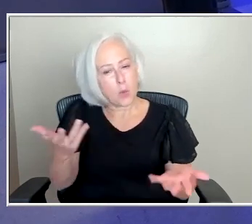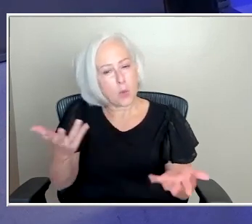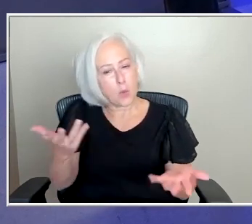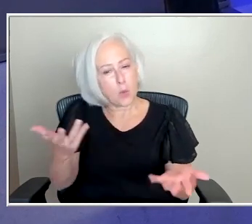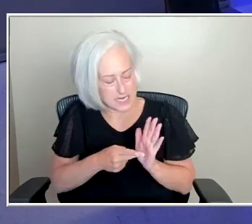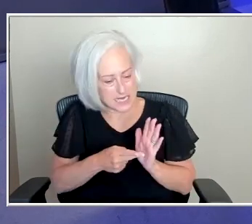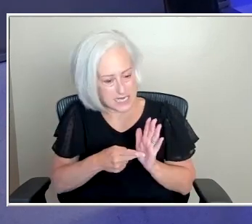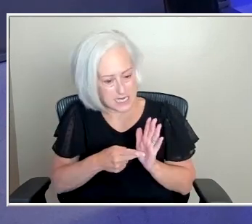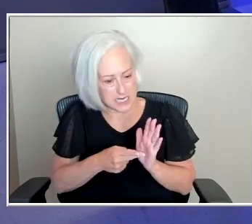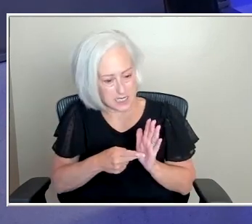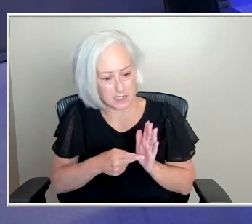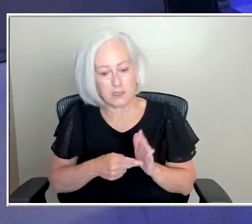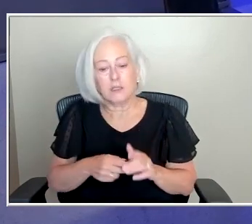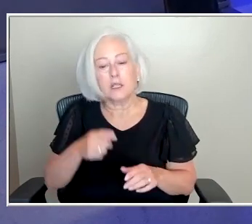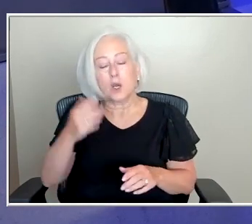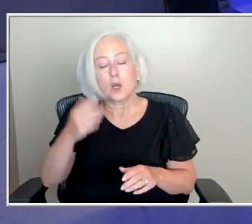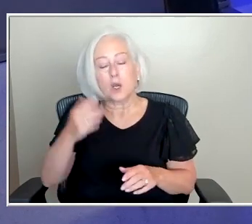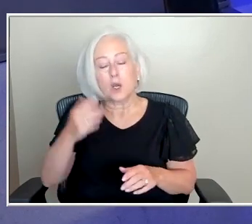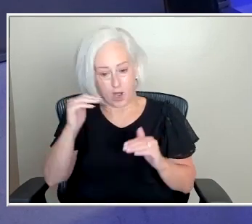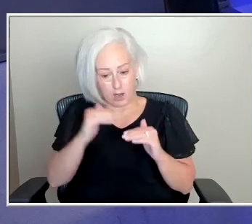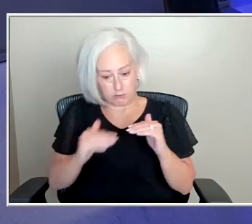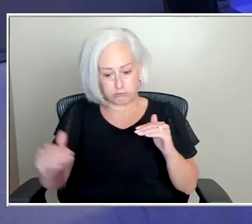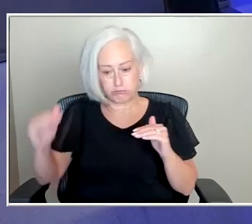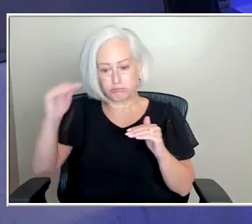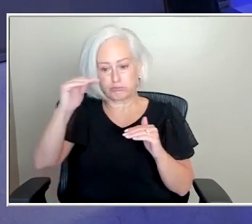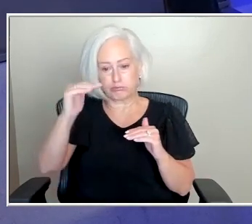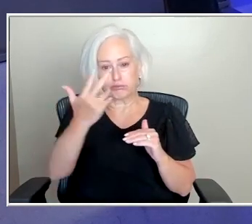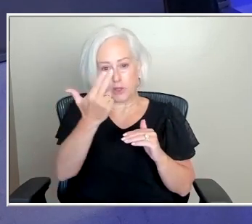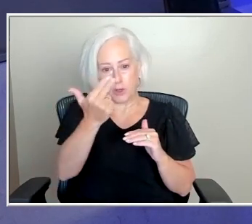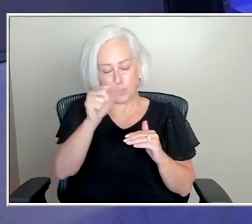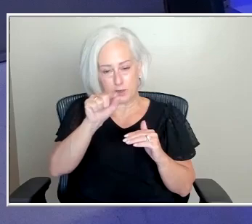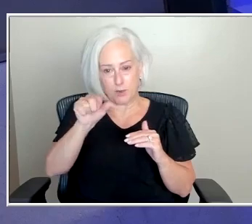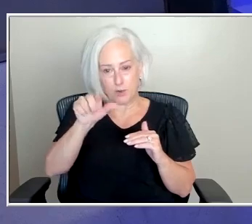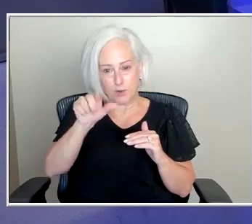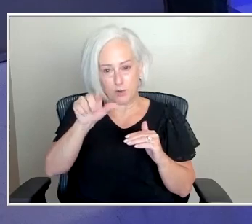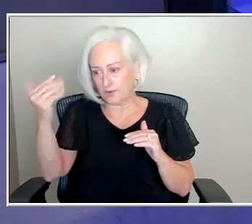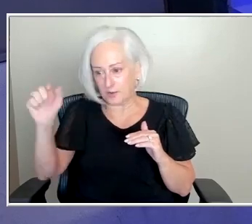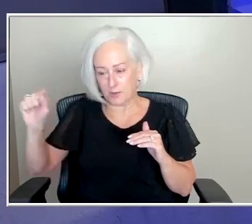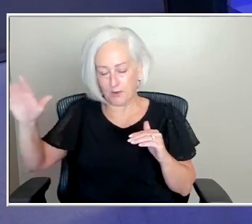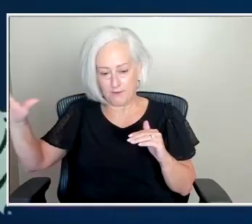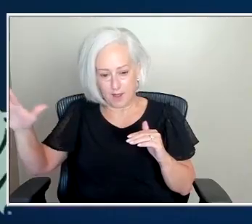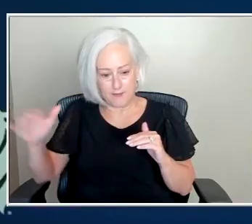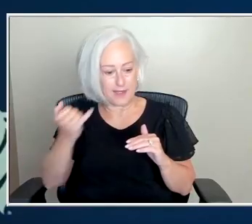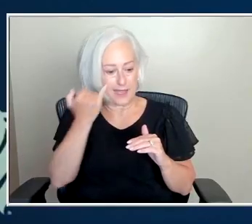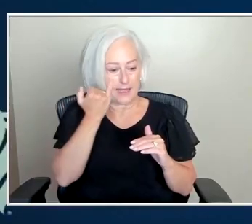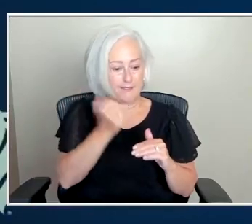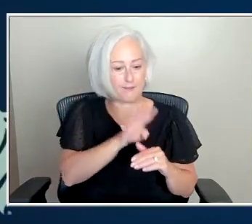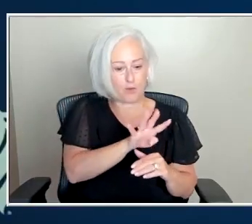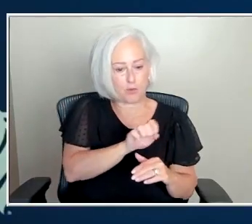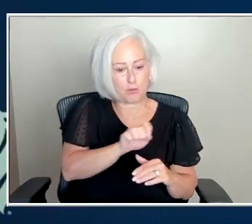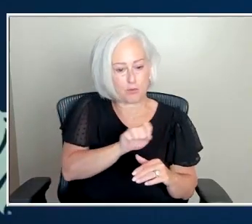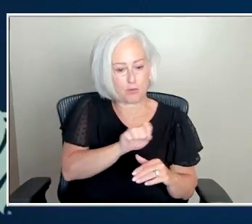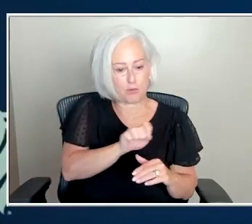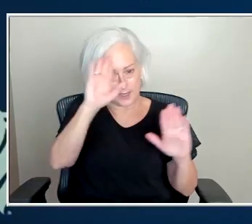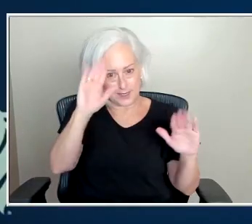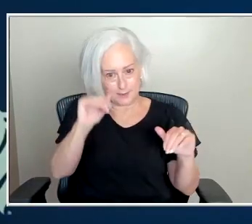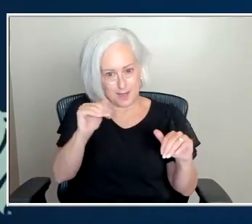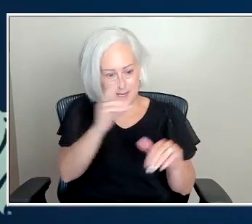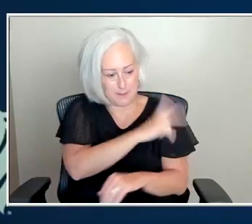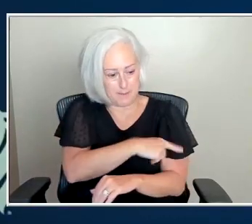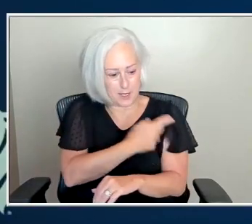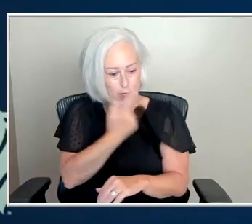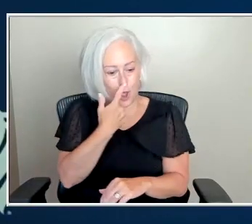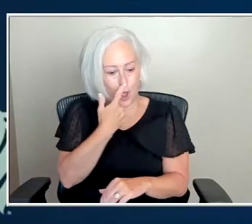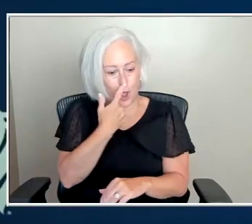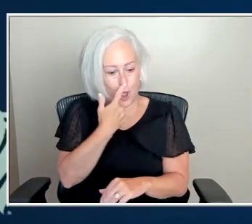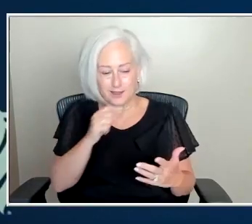should be, and when you hear that number, what state would you expect to find a patient in? That's not driving down the road. No, I